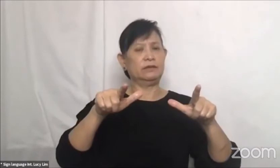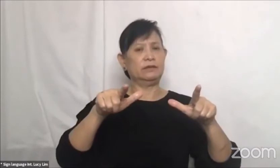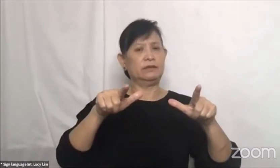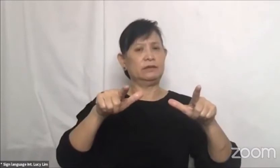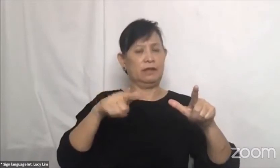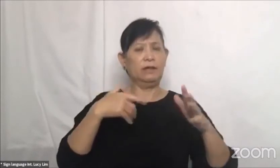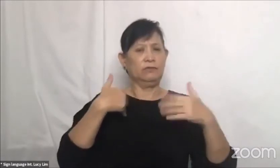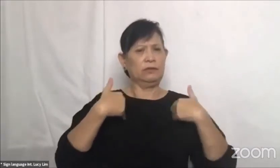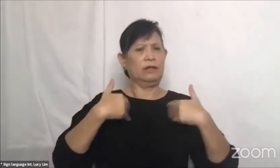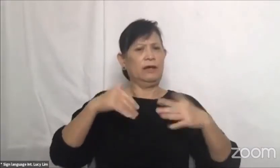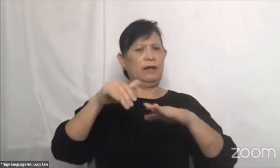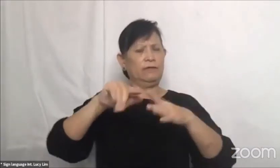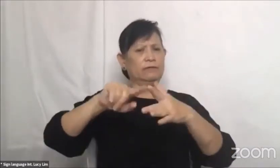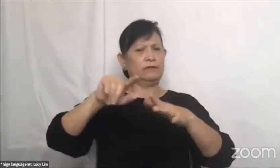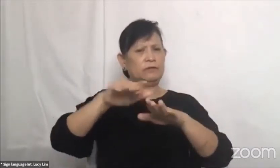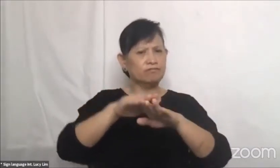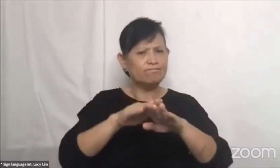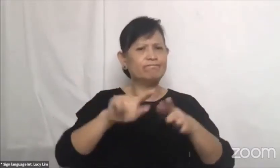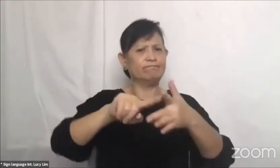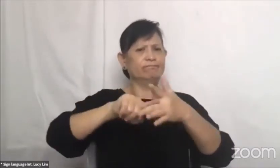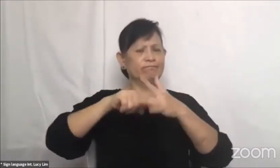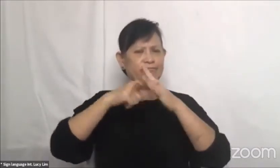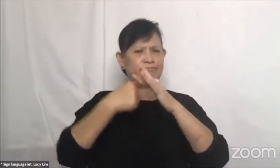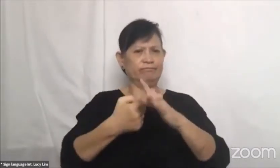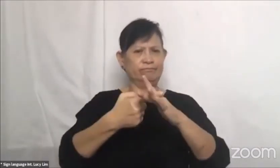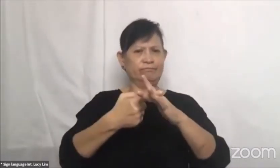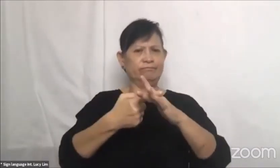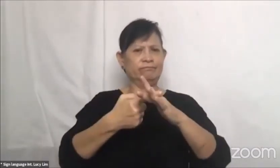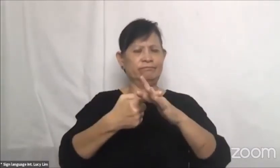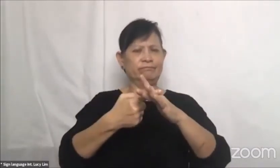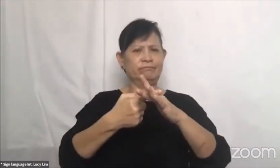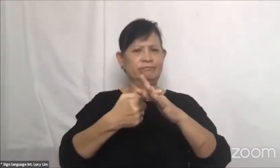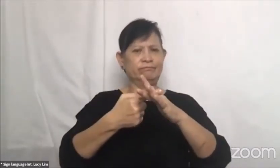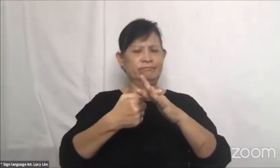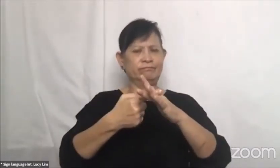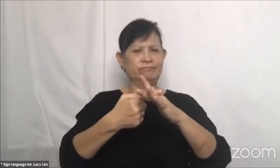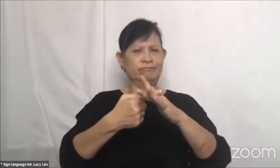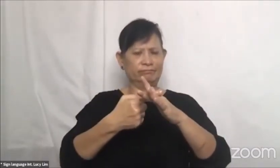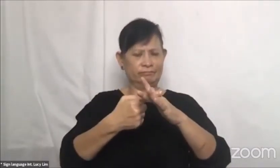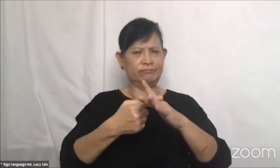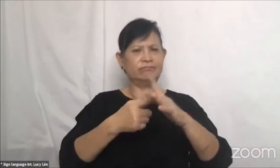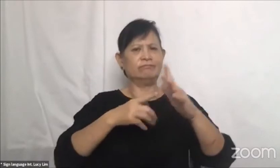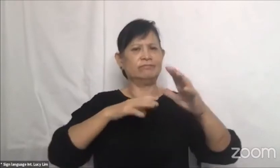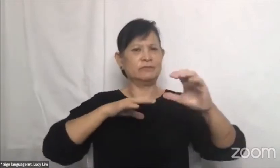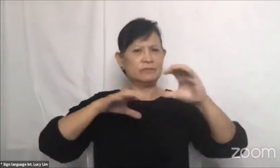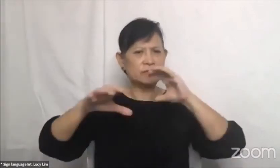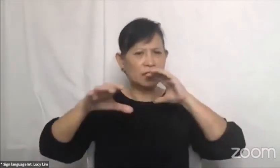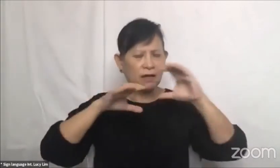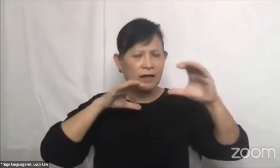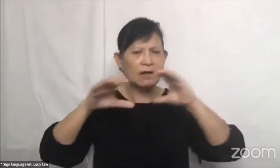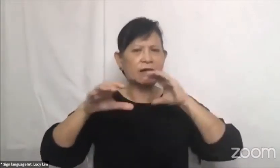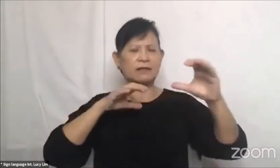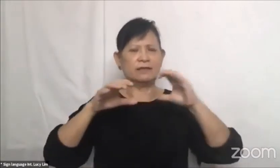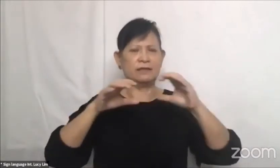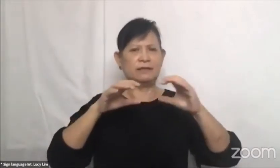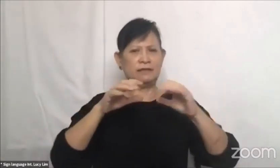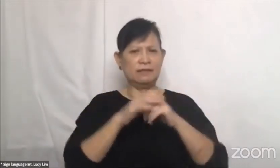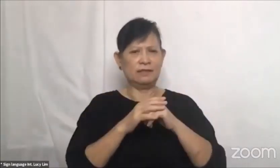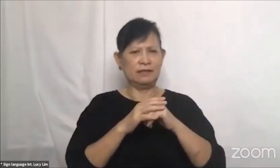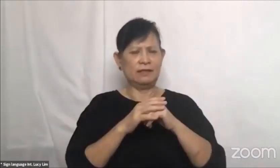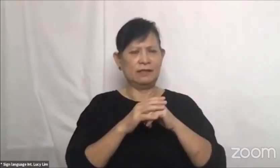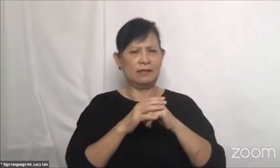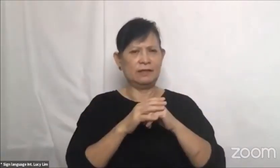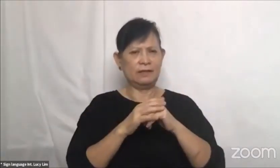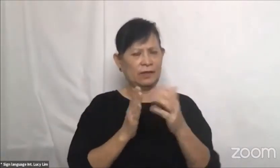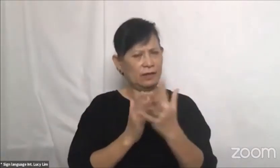begun to, start initiate the conversation wet appetite, if you like,